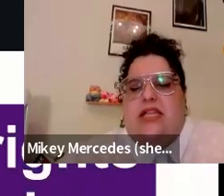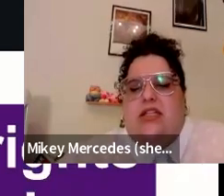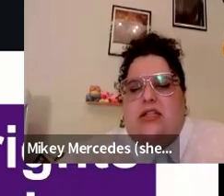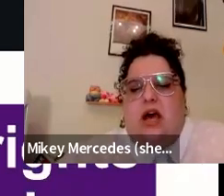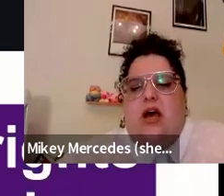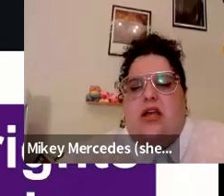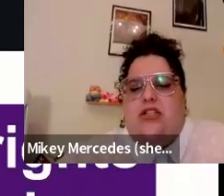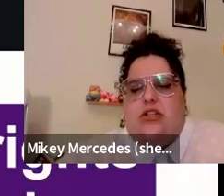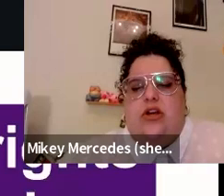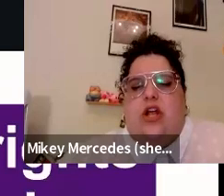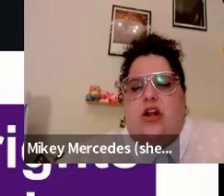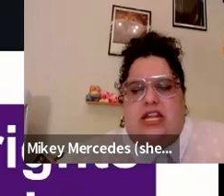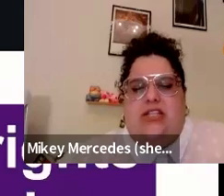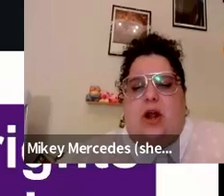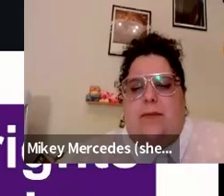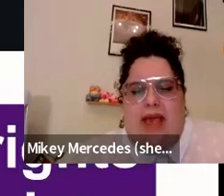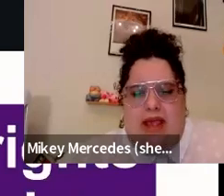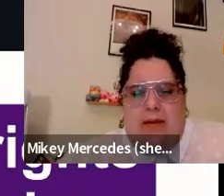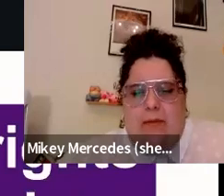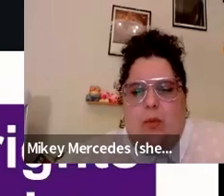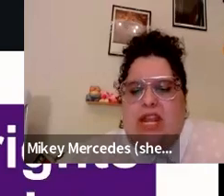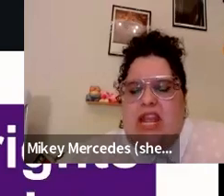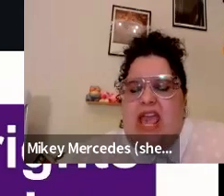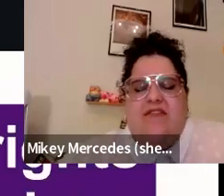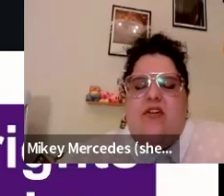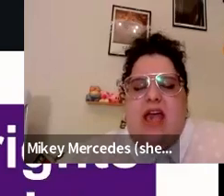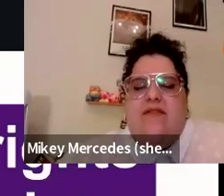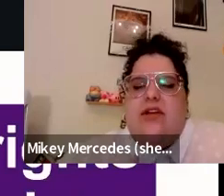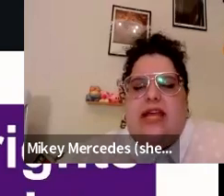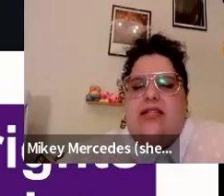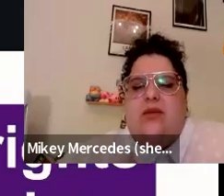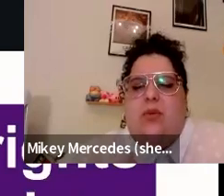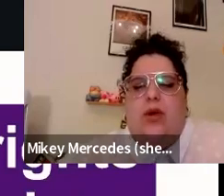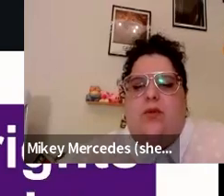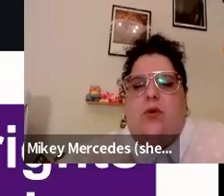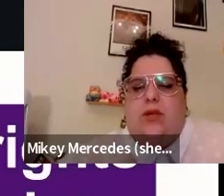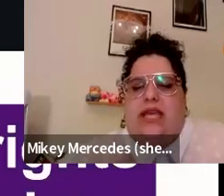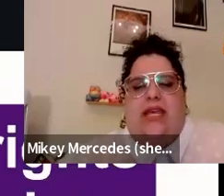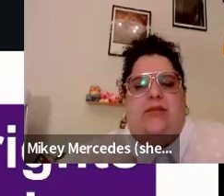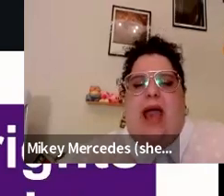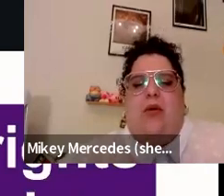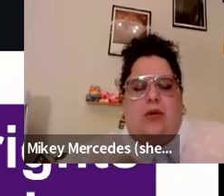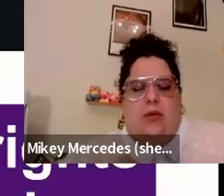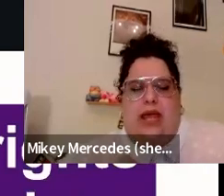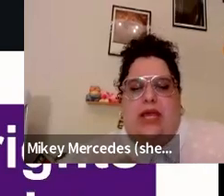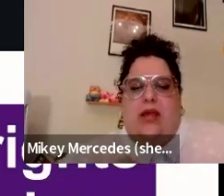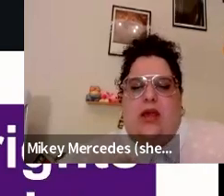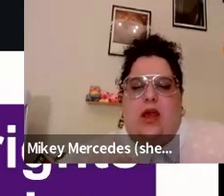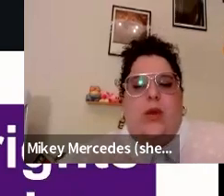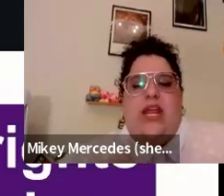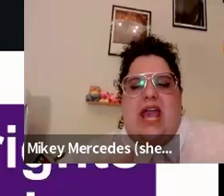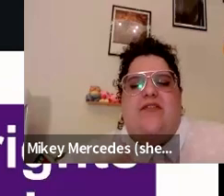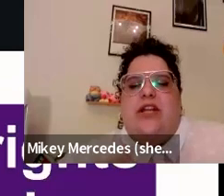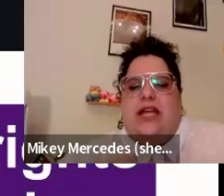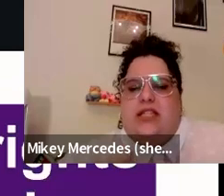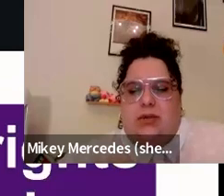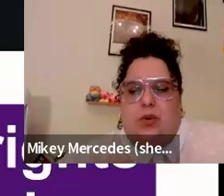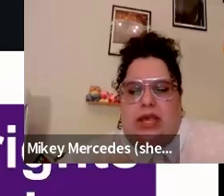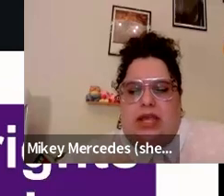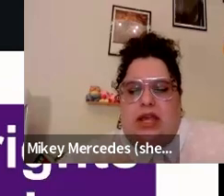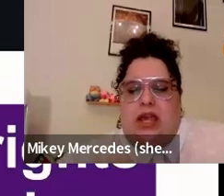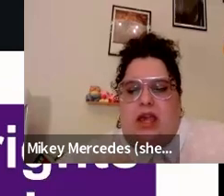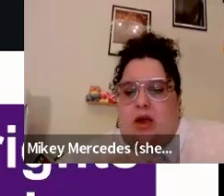going to continue reading and gathering other disability justice materials, including interviews, zines, and possibly social media